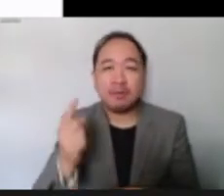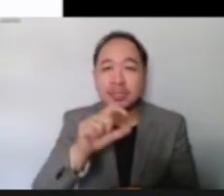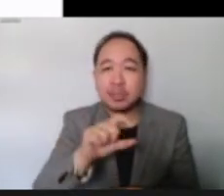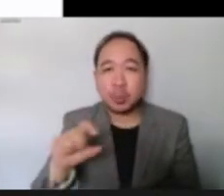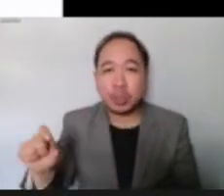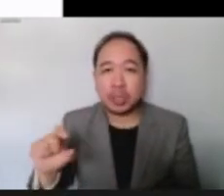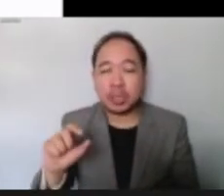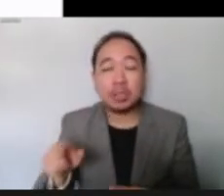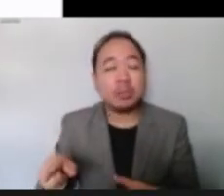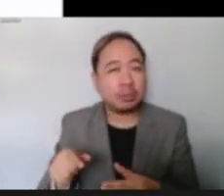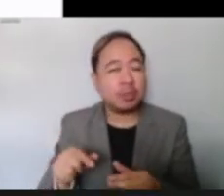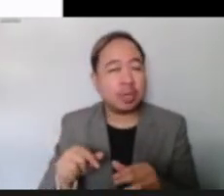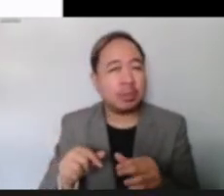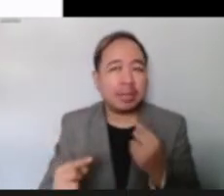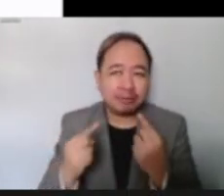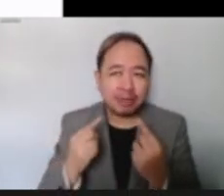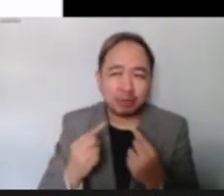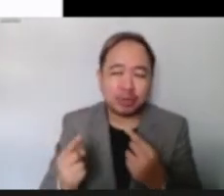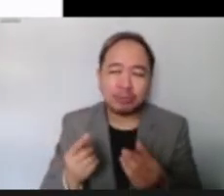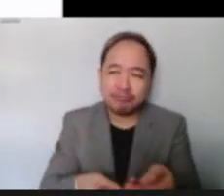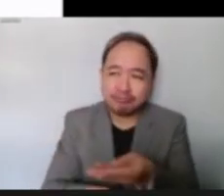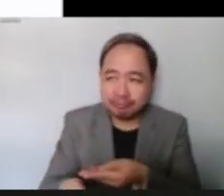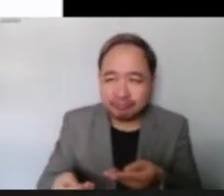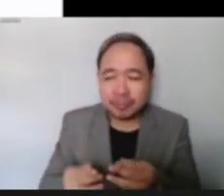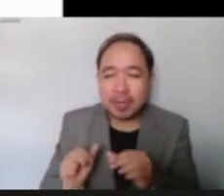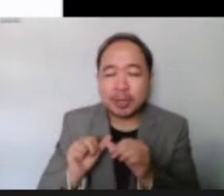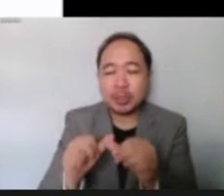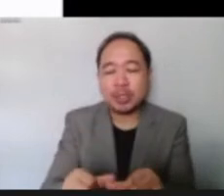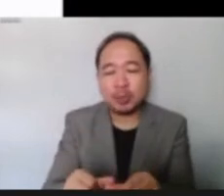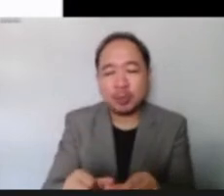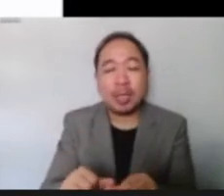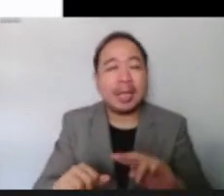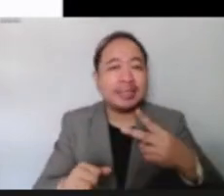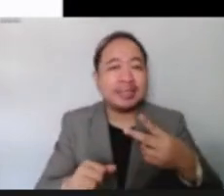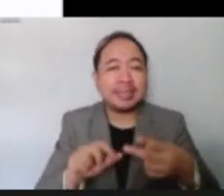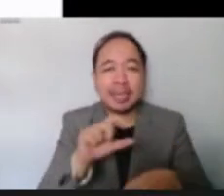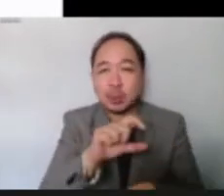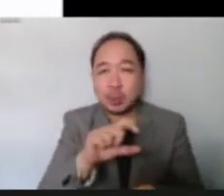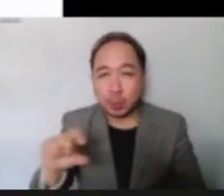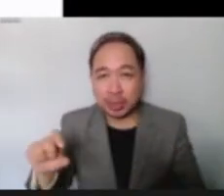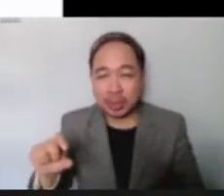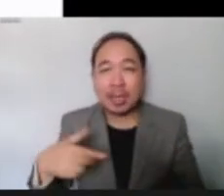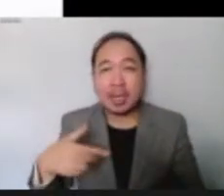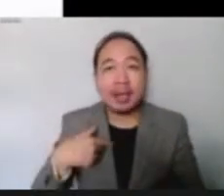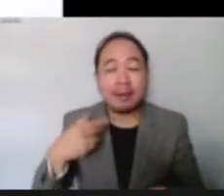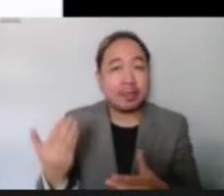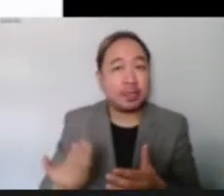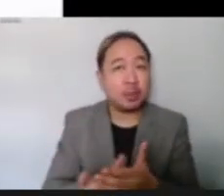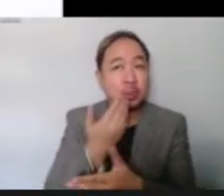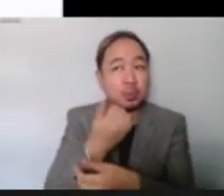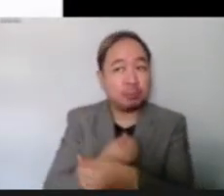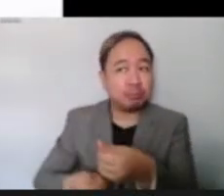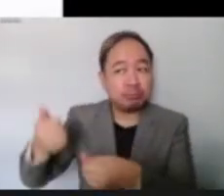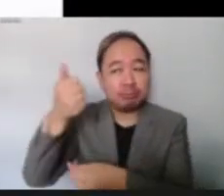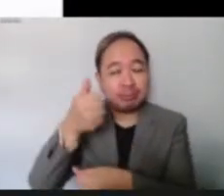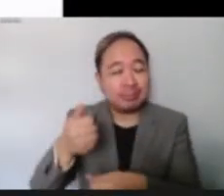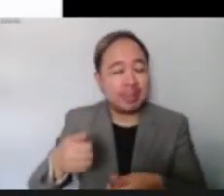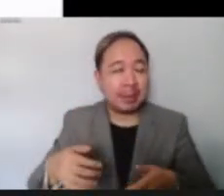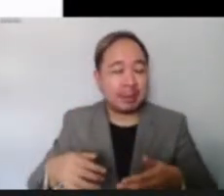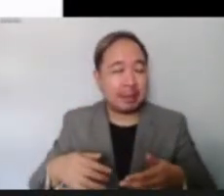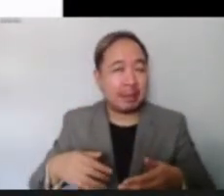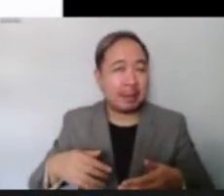will continue and will deliver in the second week a text to ministers where you ministers will be able